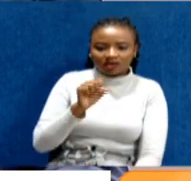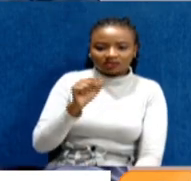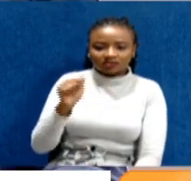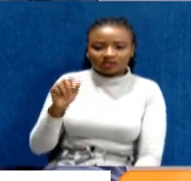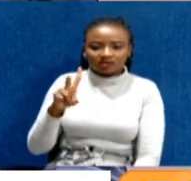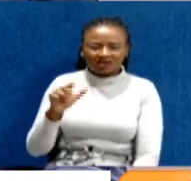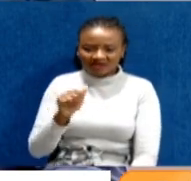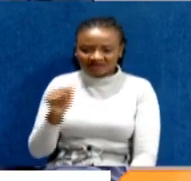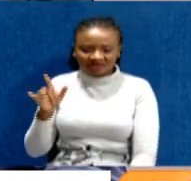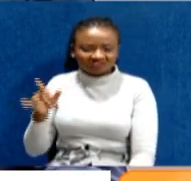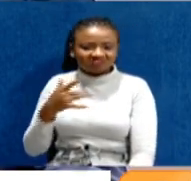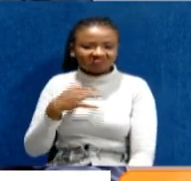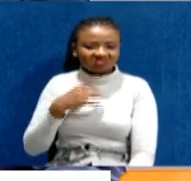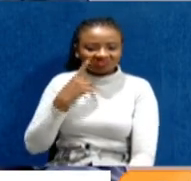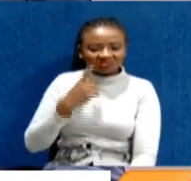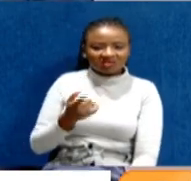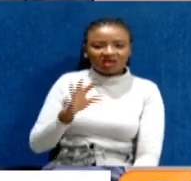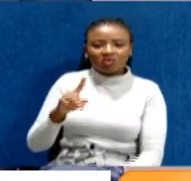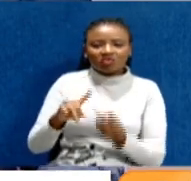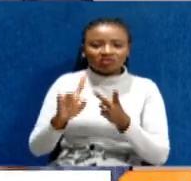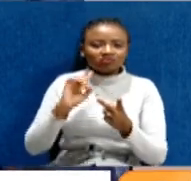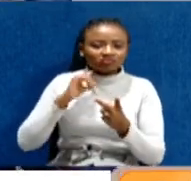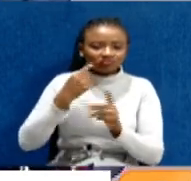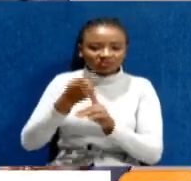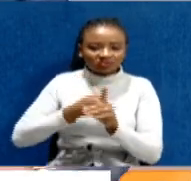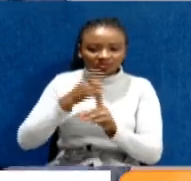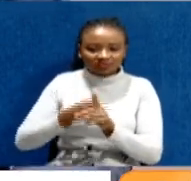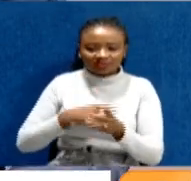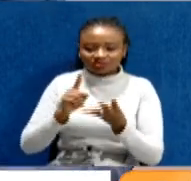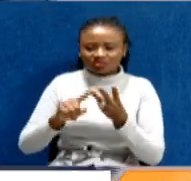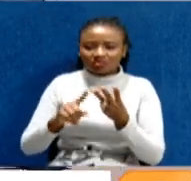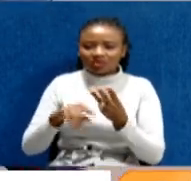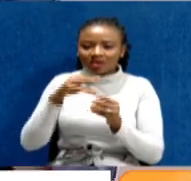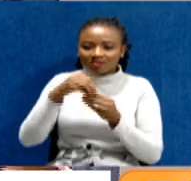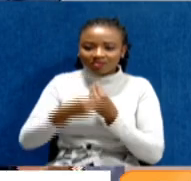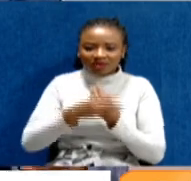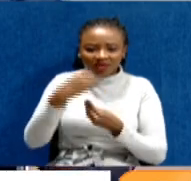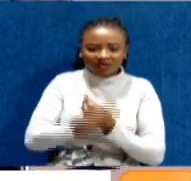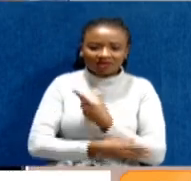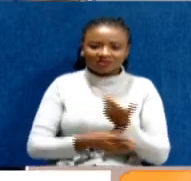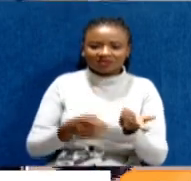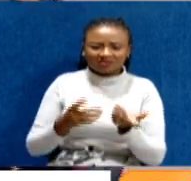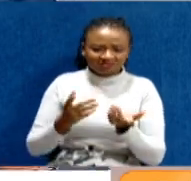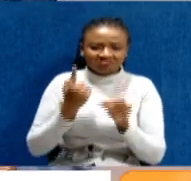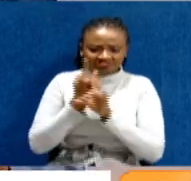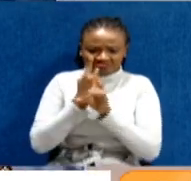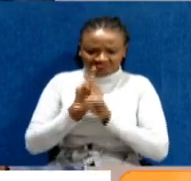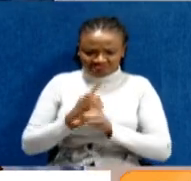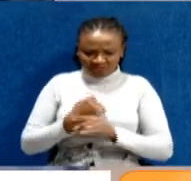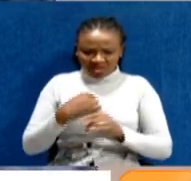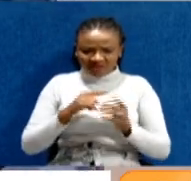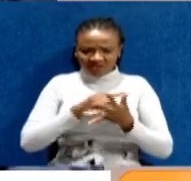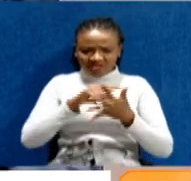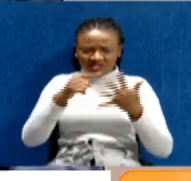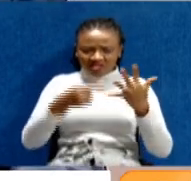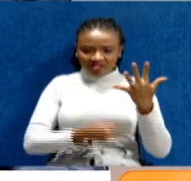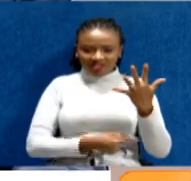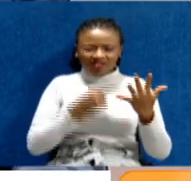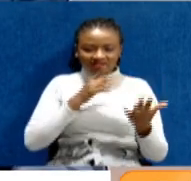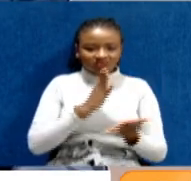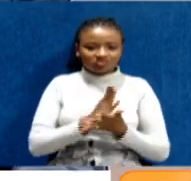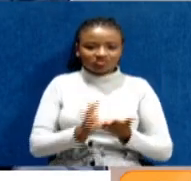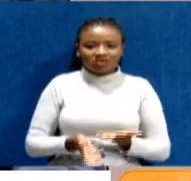best crops that we need to have. Mm. Cassava, sweet potatoes, yeah. bananas, yams, groundnuts. When you have a diversity of these crops, yeah. they